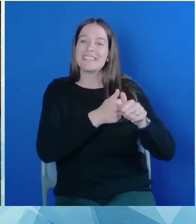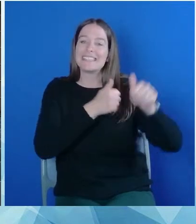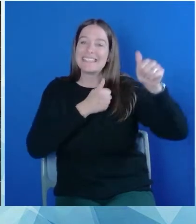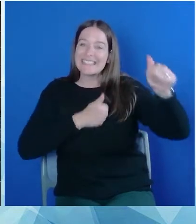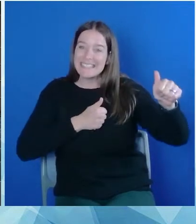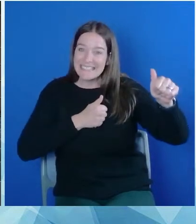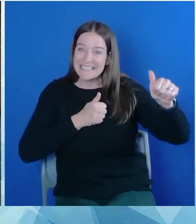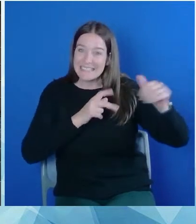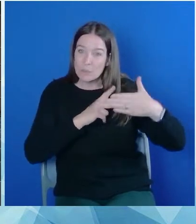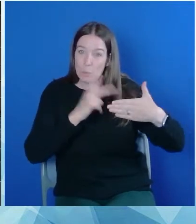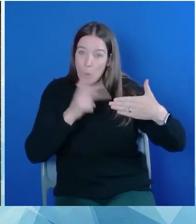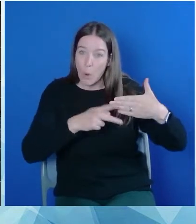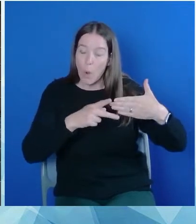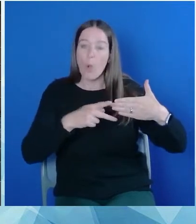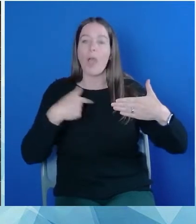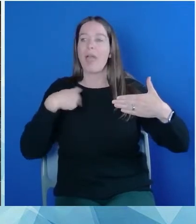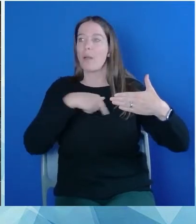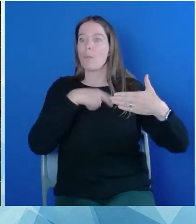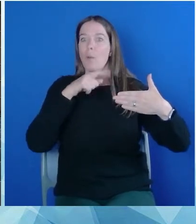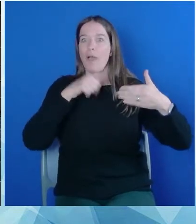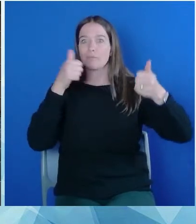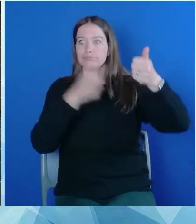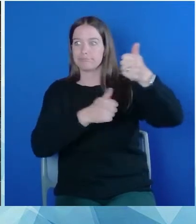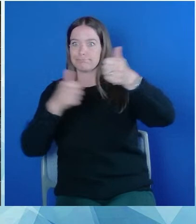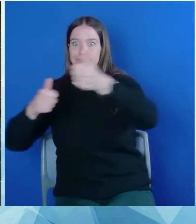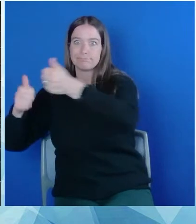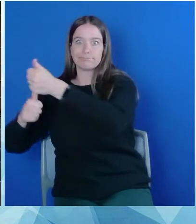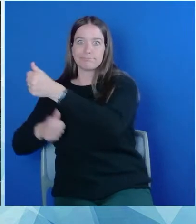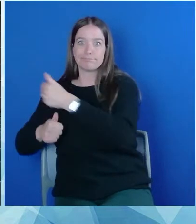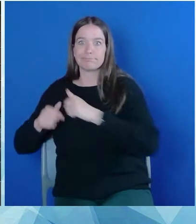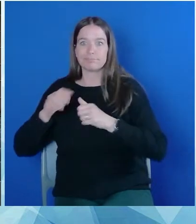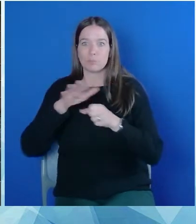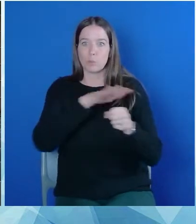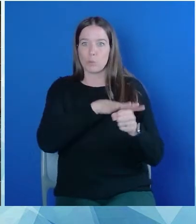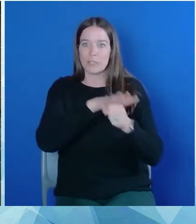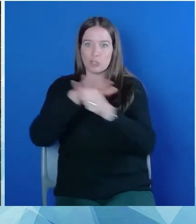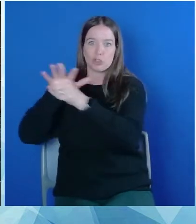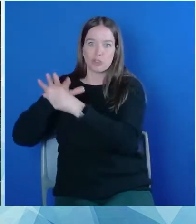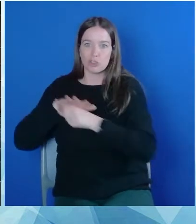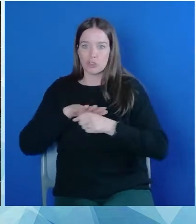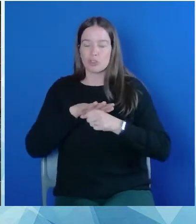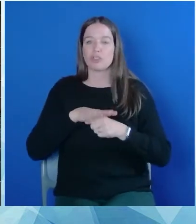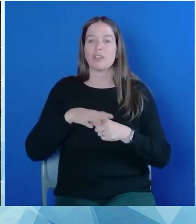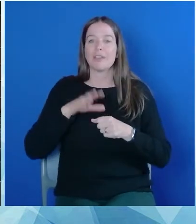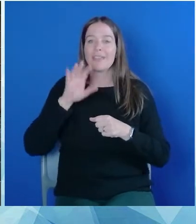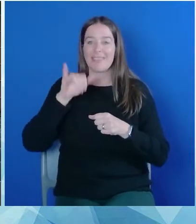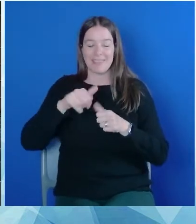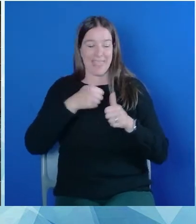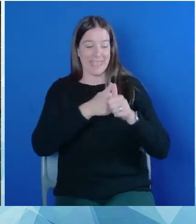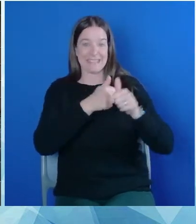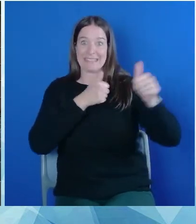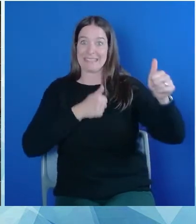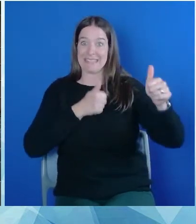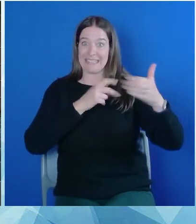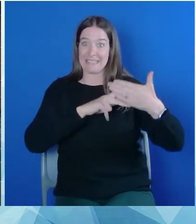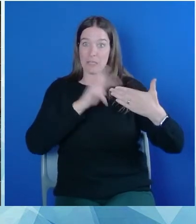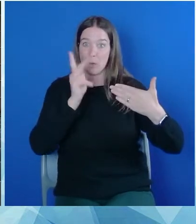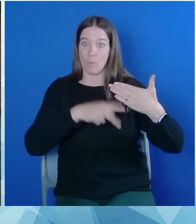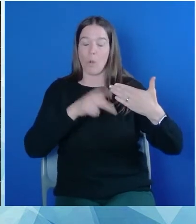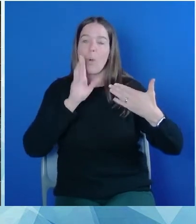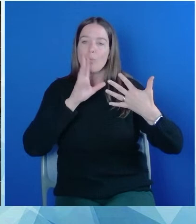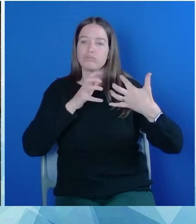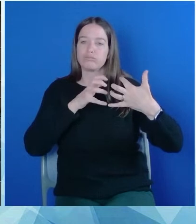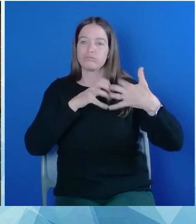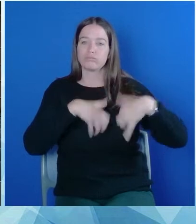separate regions. By allowing the distance itinerant program to be dissolved from its current status and placed under the